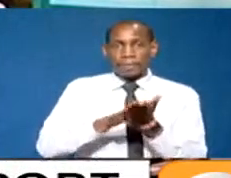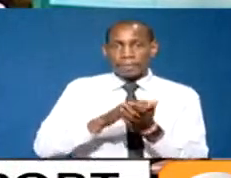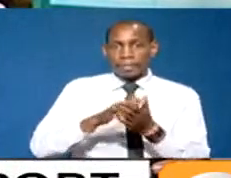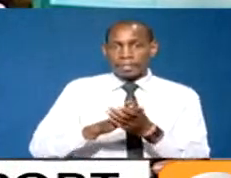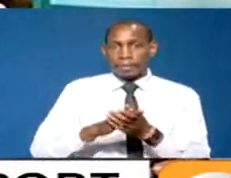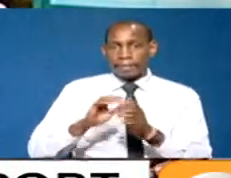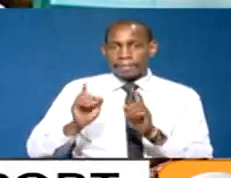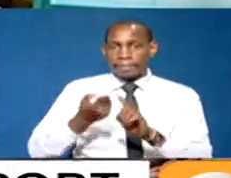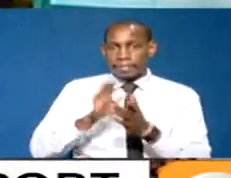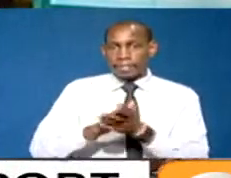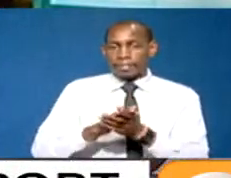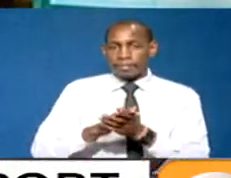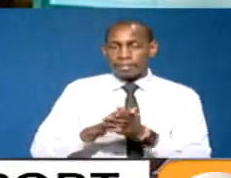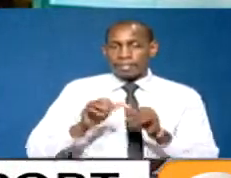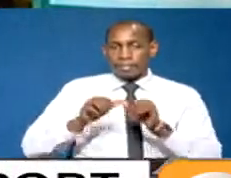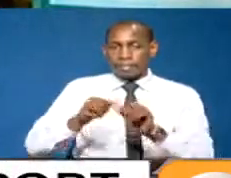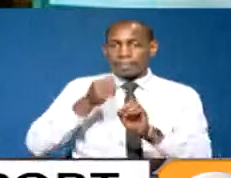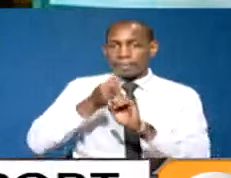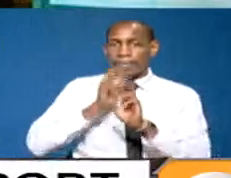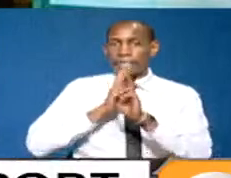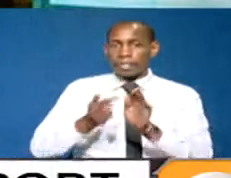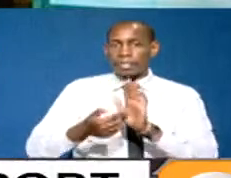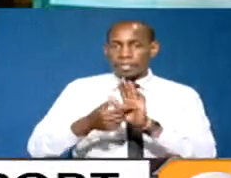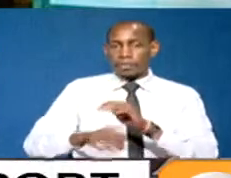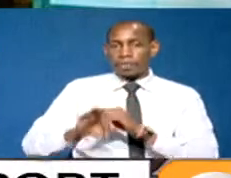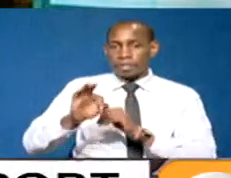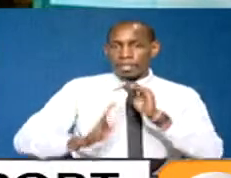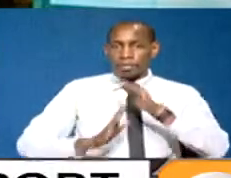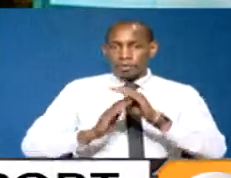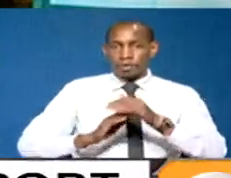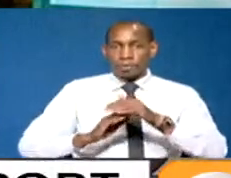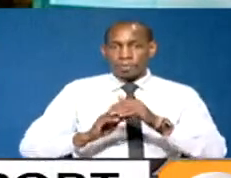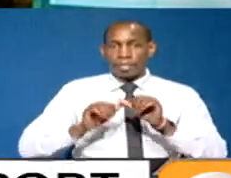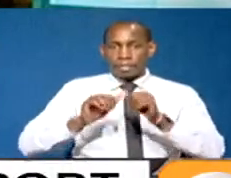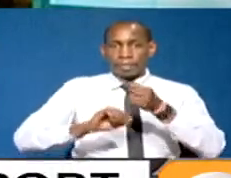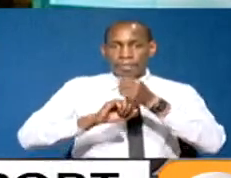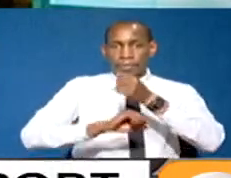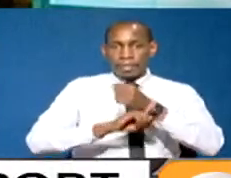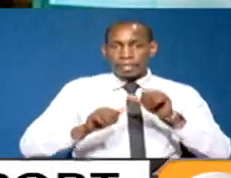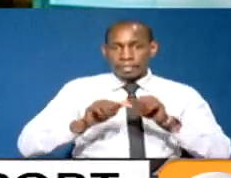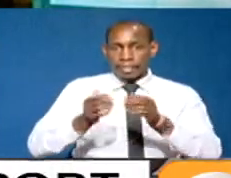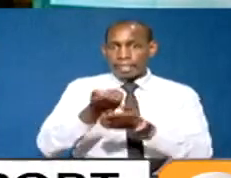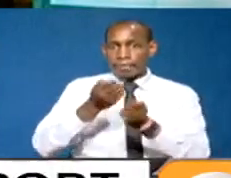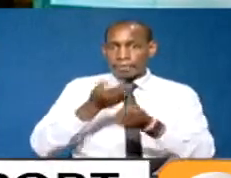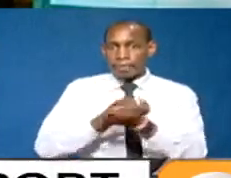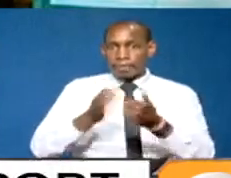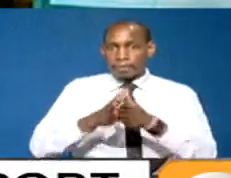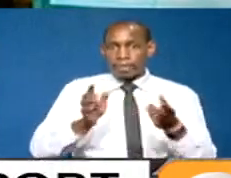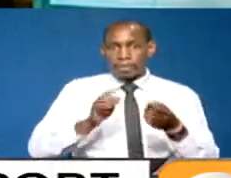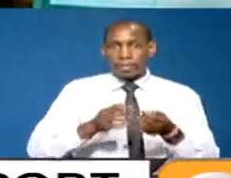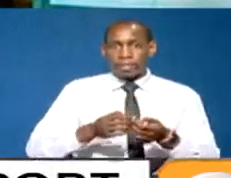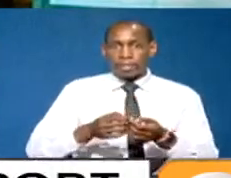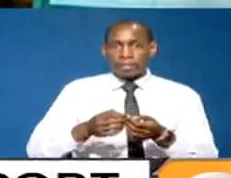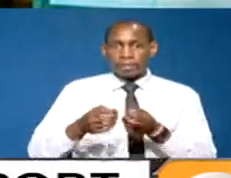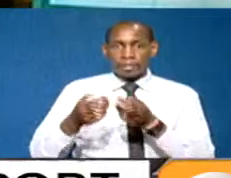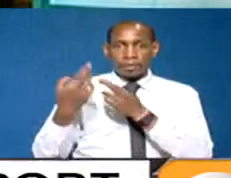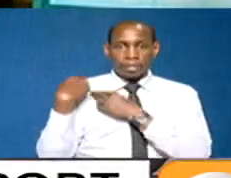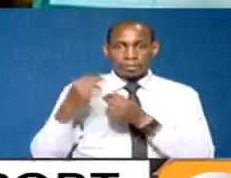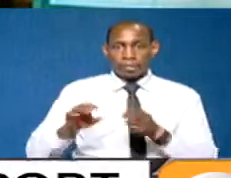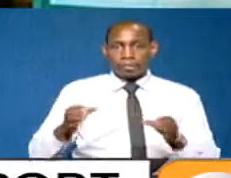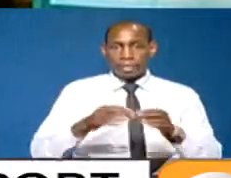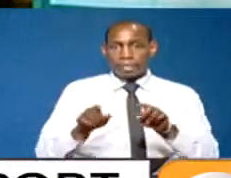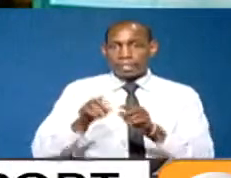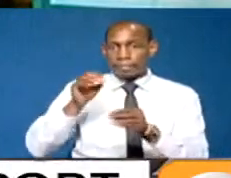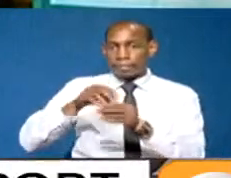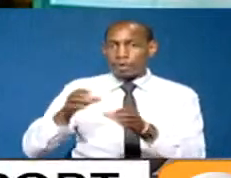inaugural sustainability impact report highlights the three key sustainable pillars of sustainable economic growth, being a responsible company and